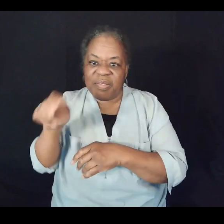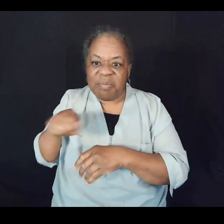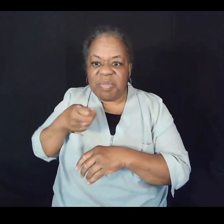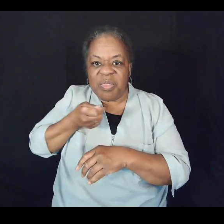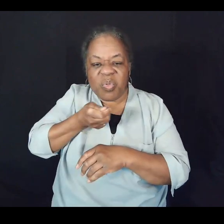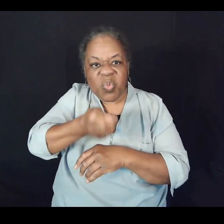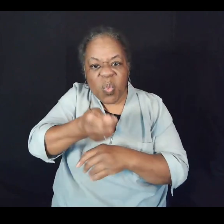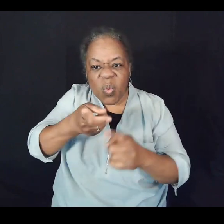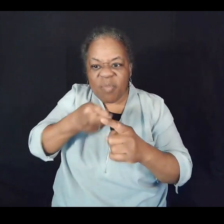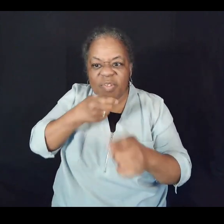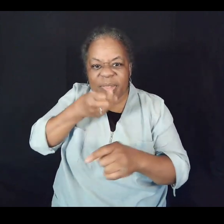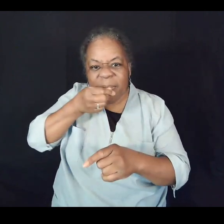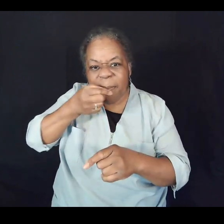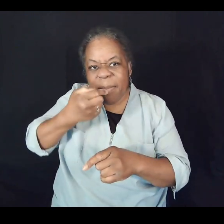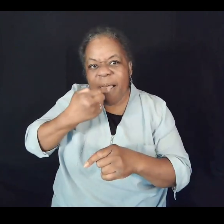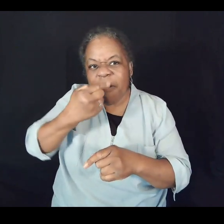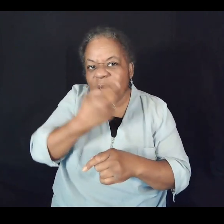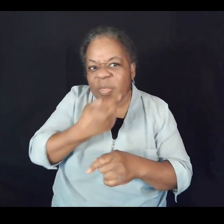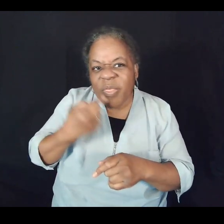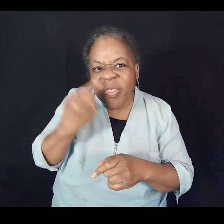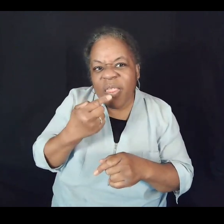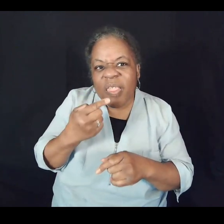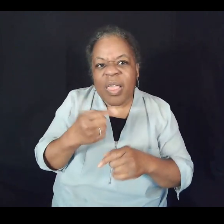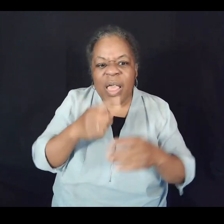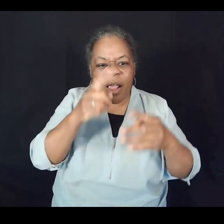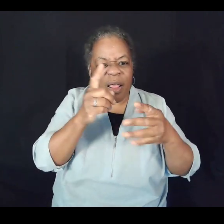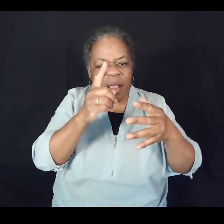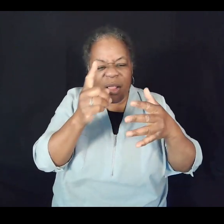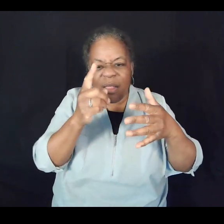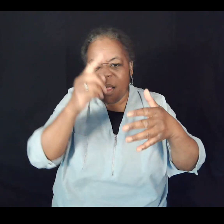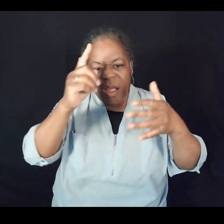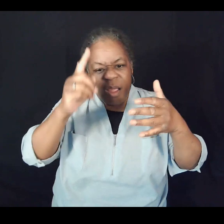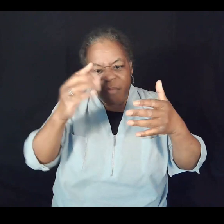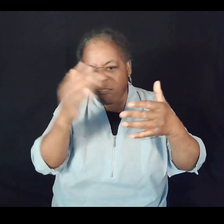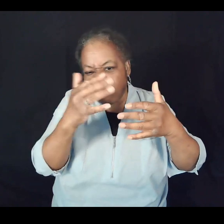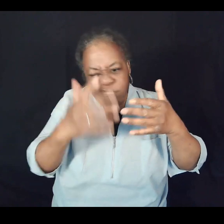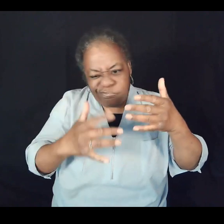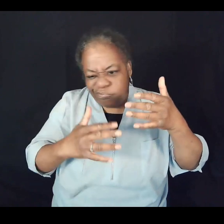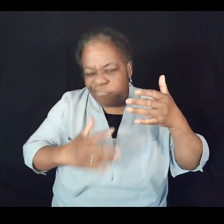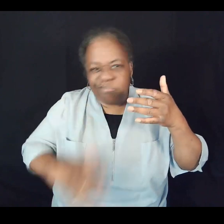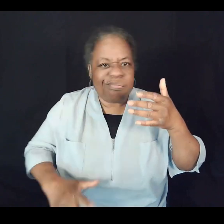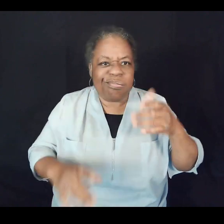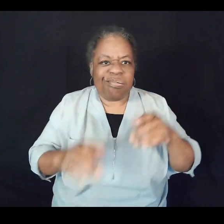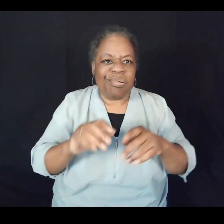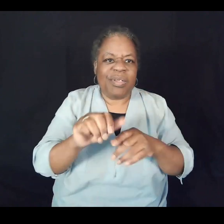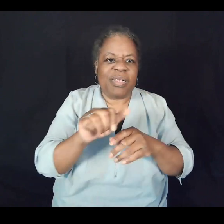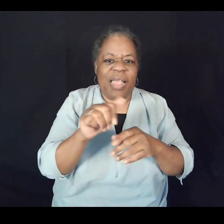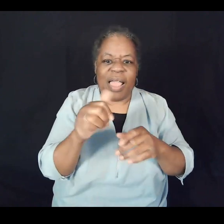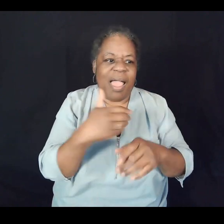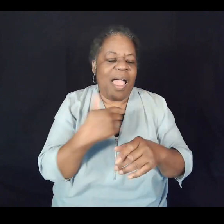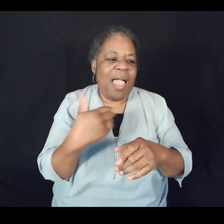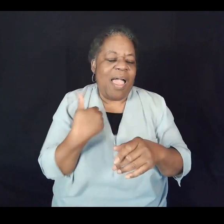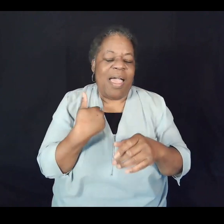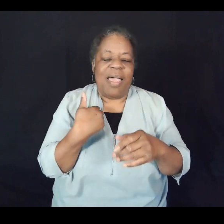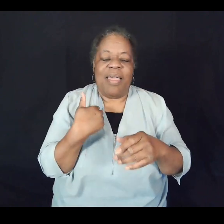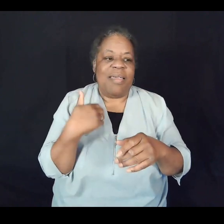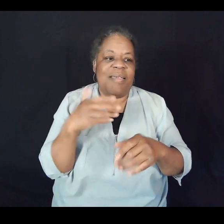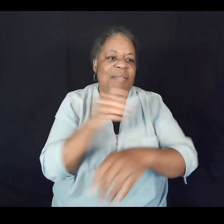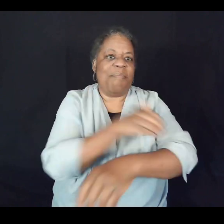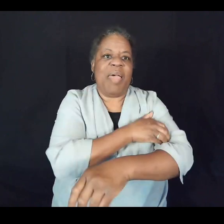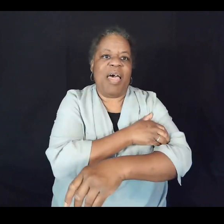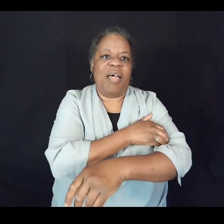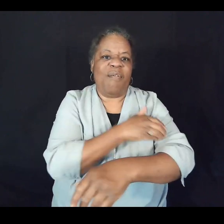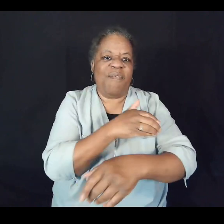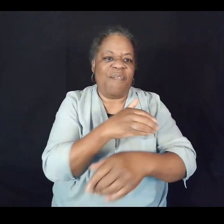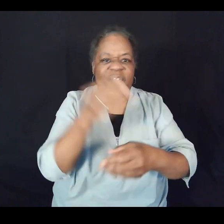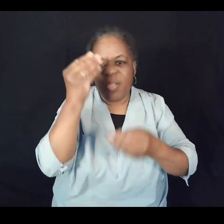mouth, and countless other metaphors and images. And it has this powerful message of